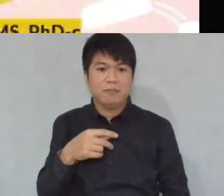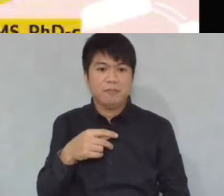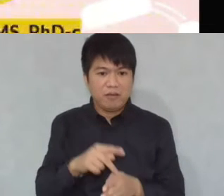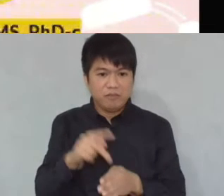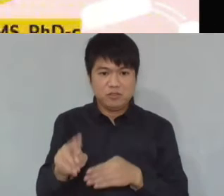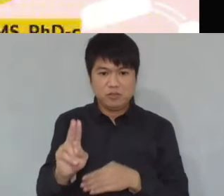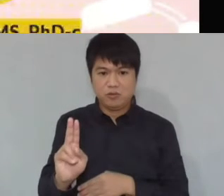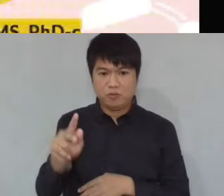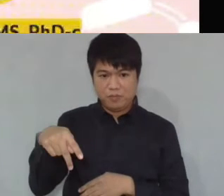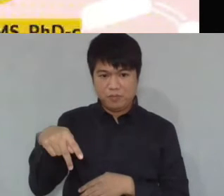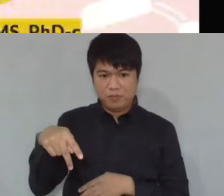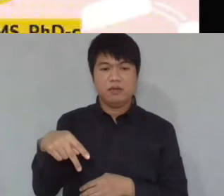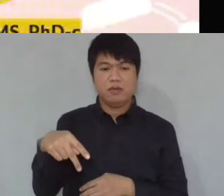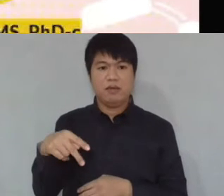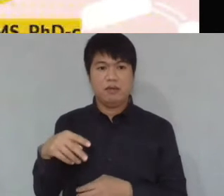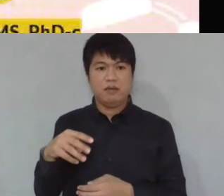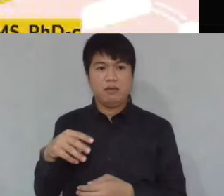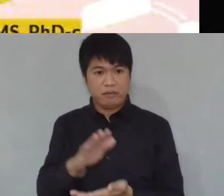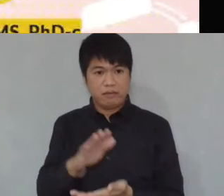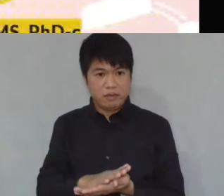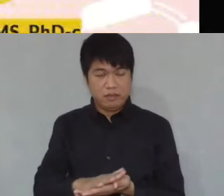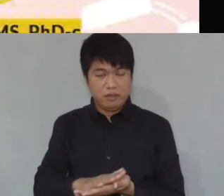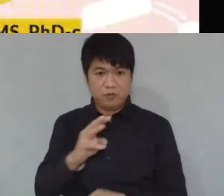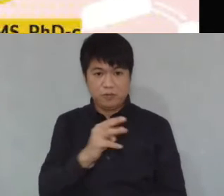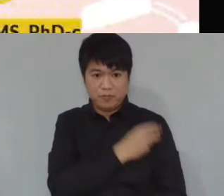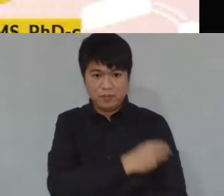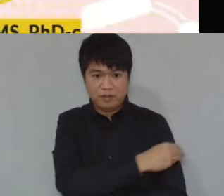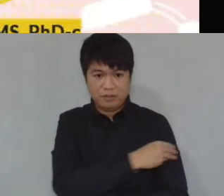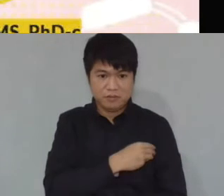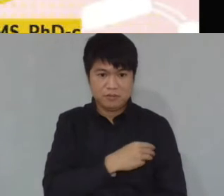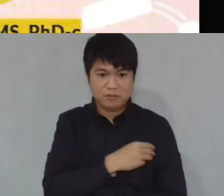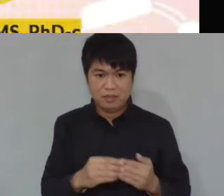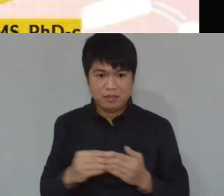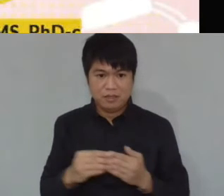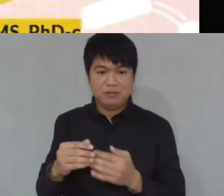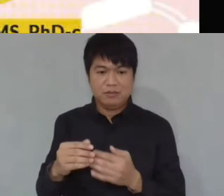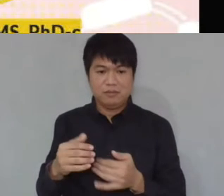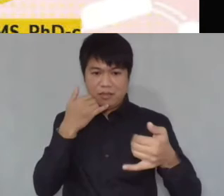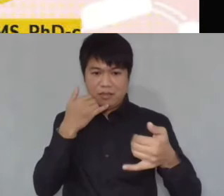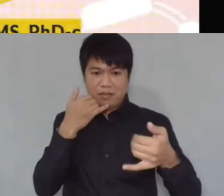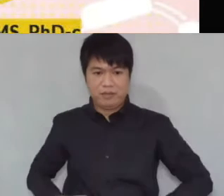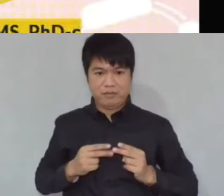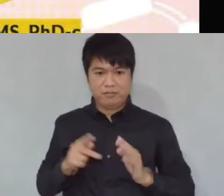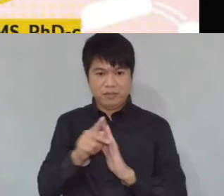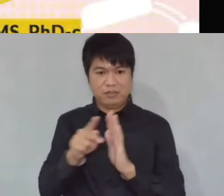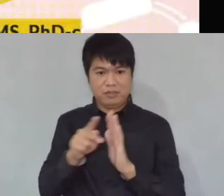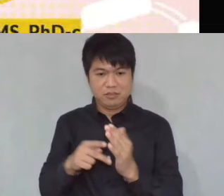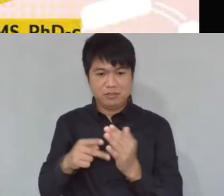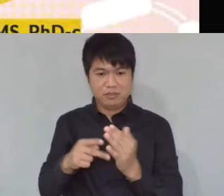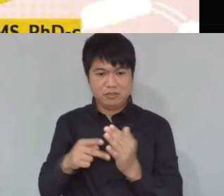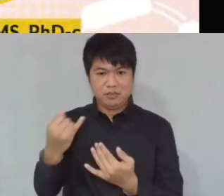College of Medicine and leads the AHEAD Telehealth Policy Project. Ms. Charity Tan is the Chief of the Knowledge